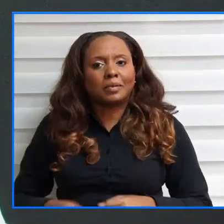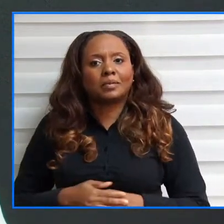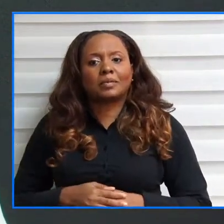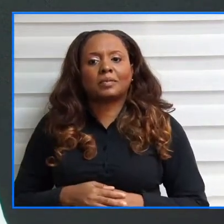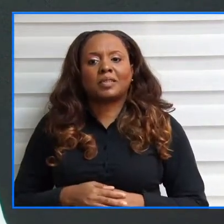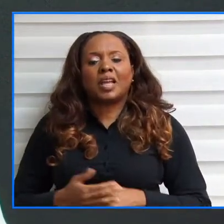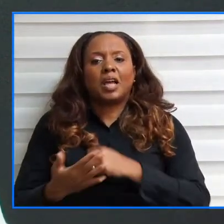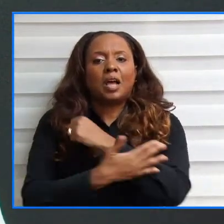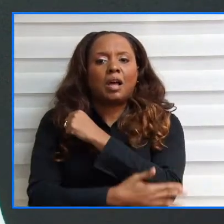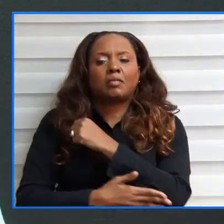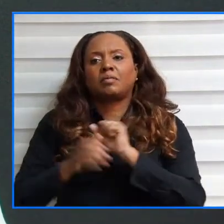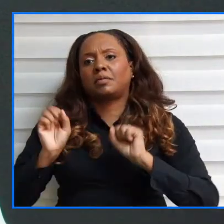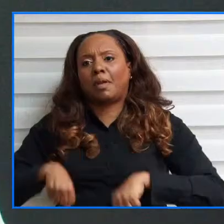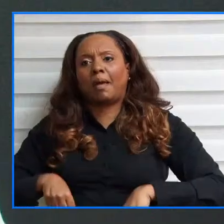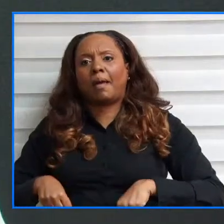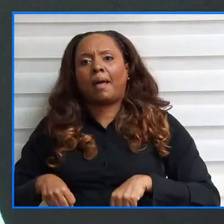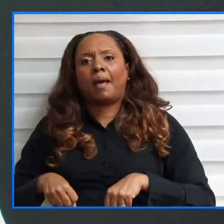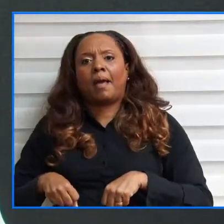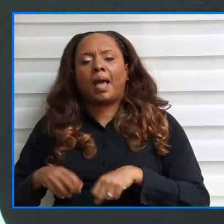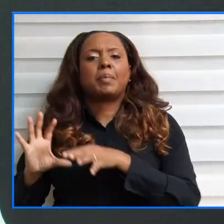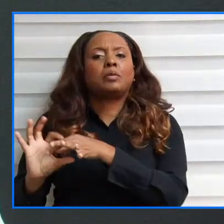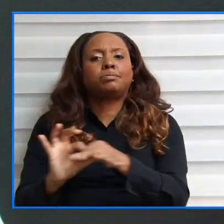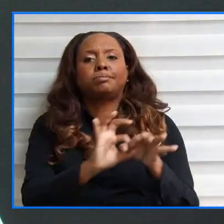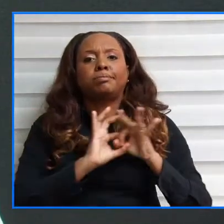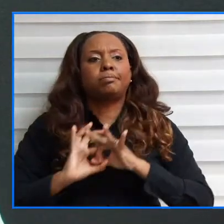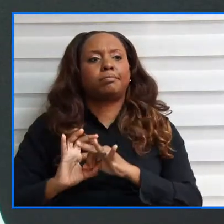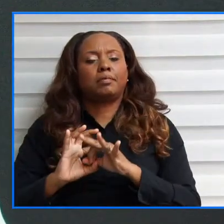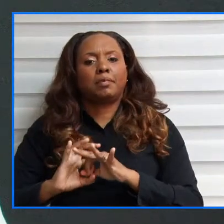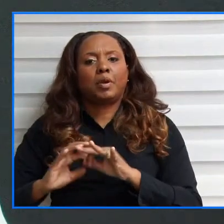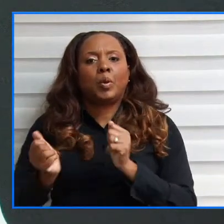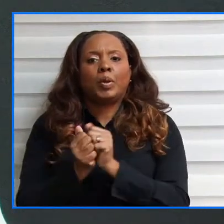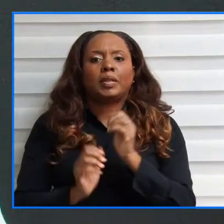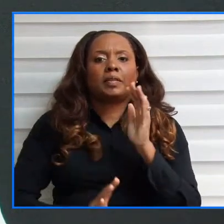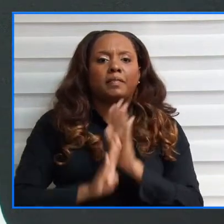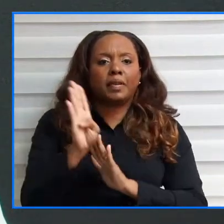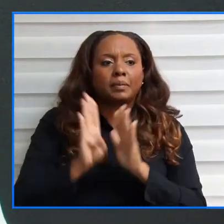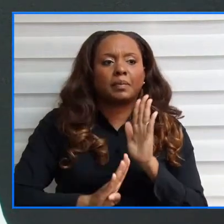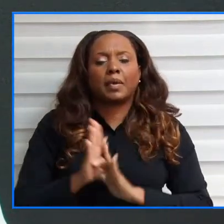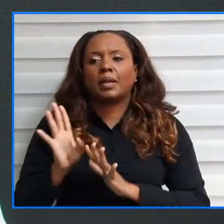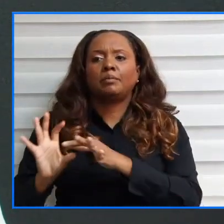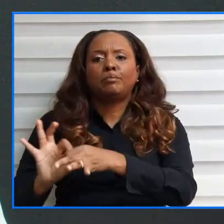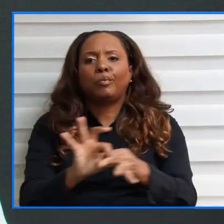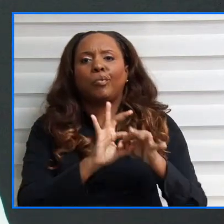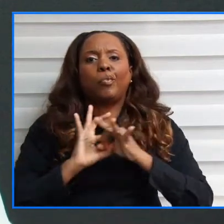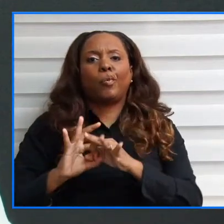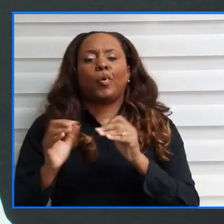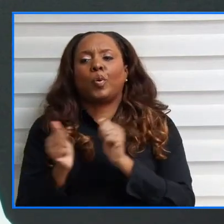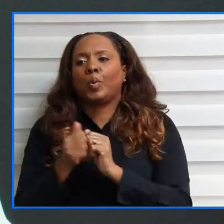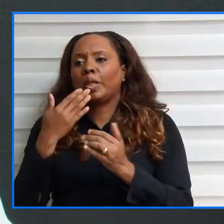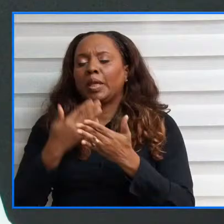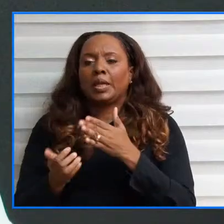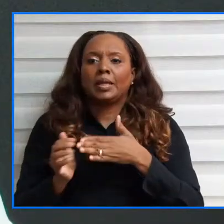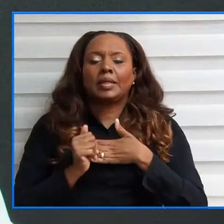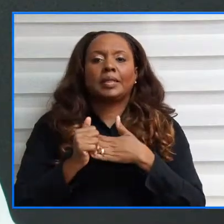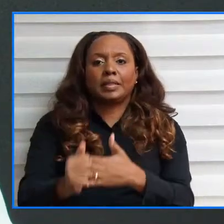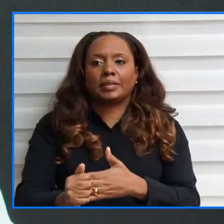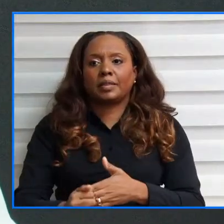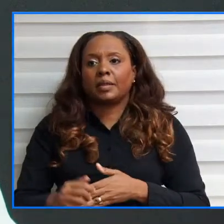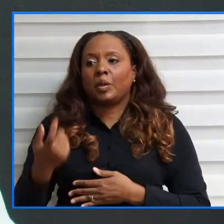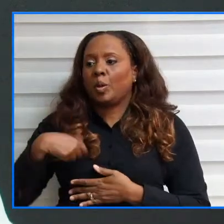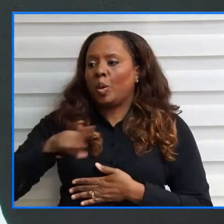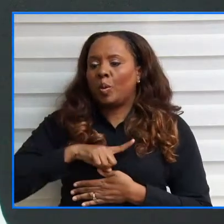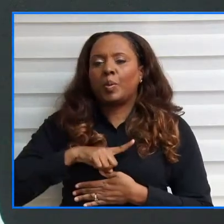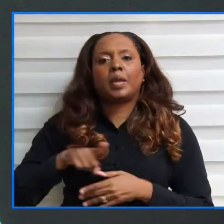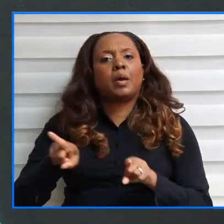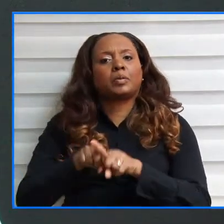united behind a development path, behind leadership that allows it to be able to say, we too can be the